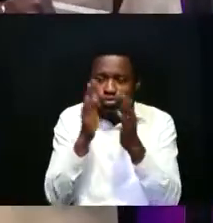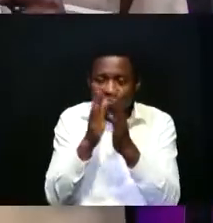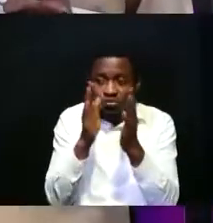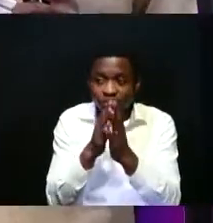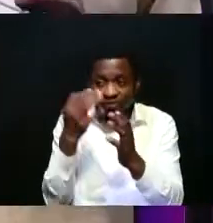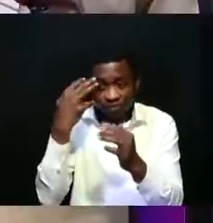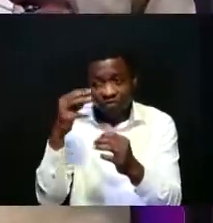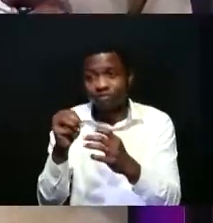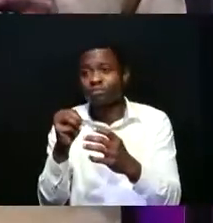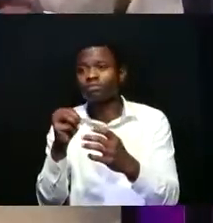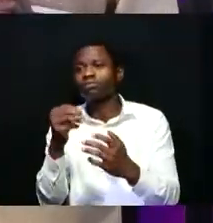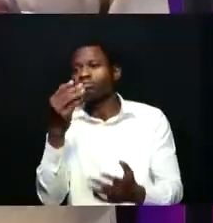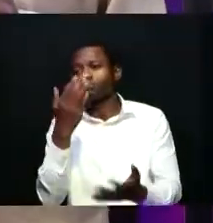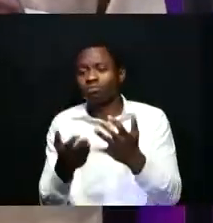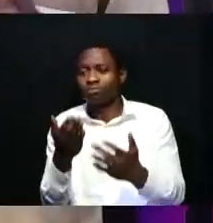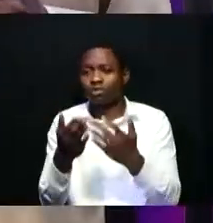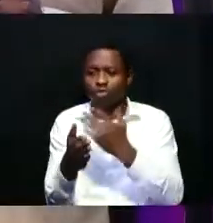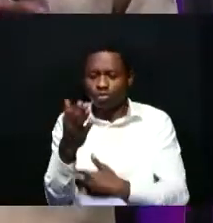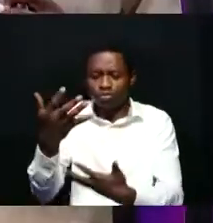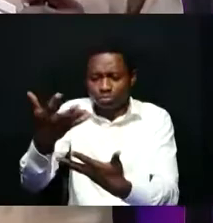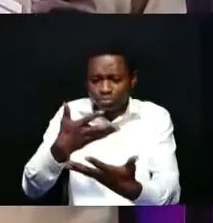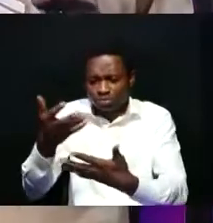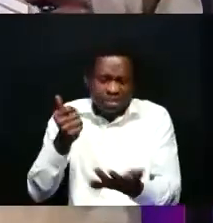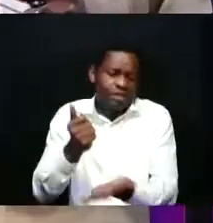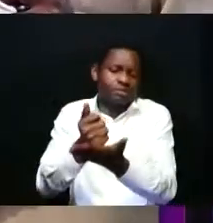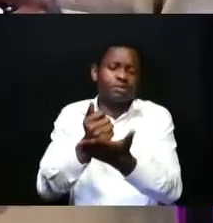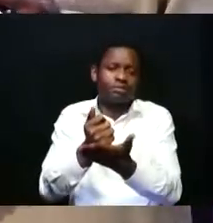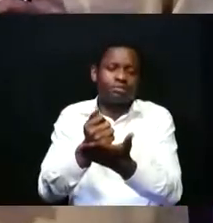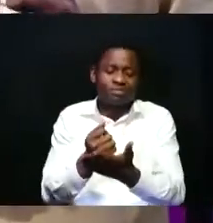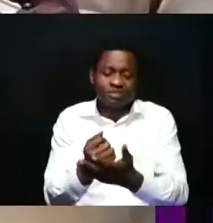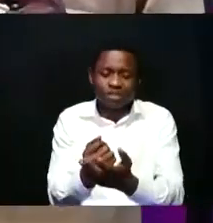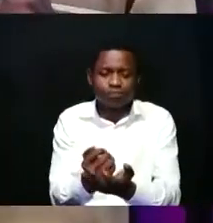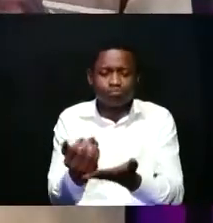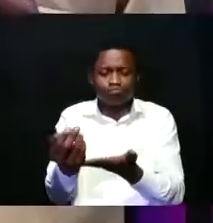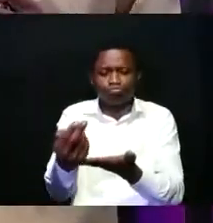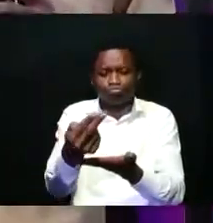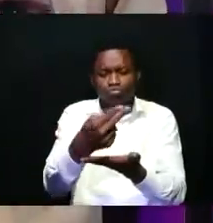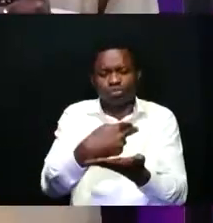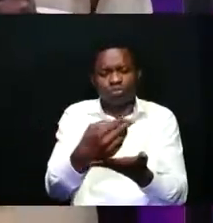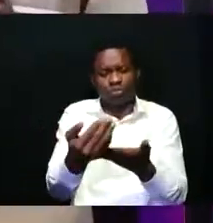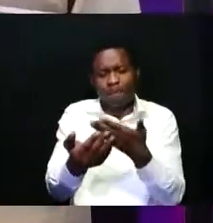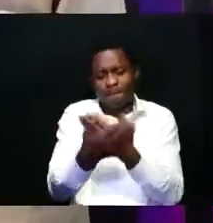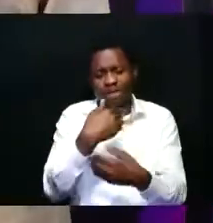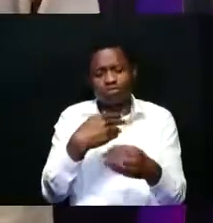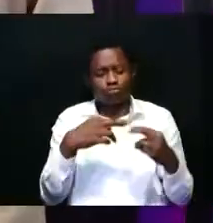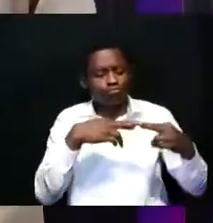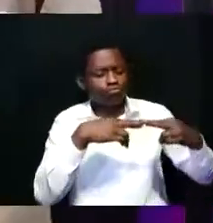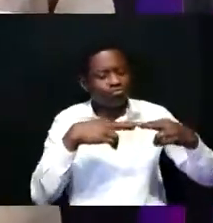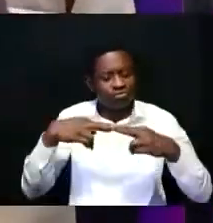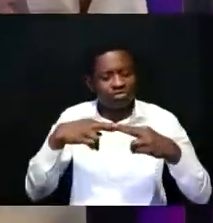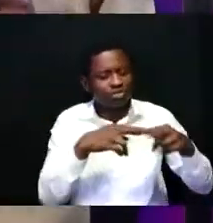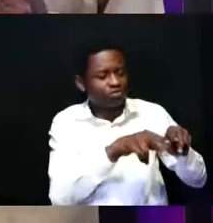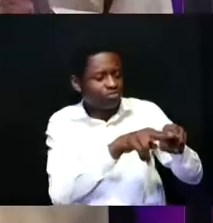prayer, may the Lord intervene and restore unity and